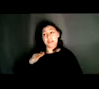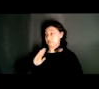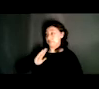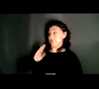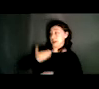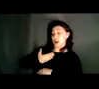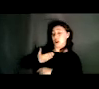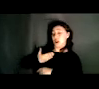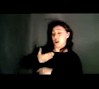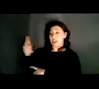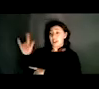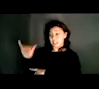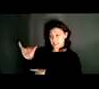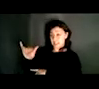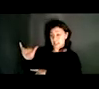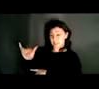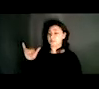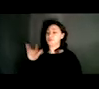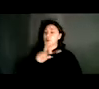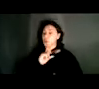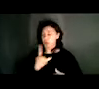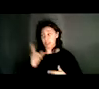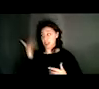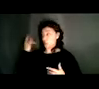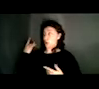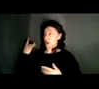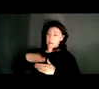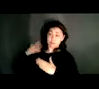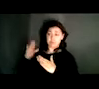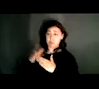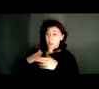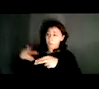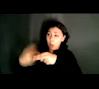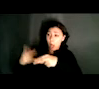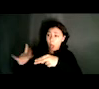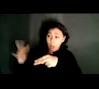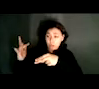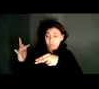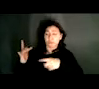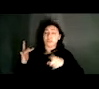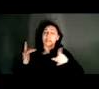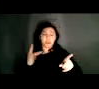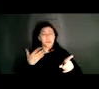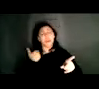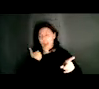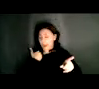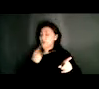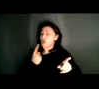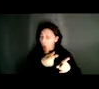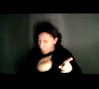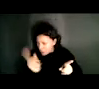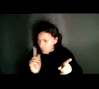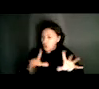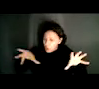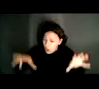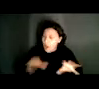proportional to our efforts as teachers, mentors, and role models. It is this dedication that